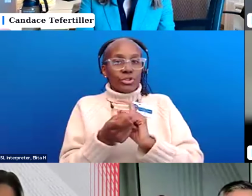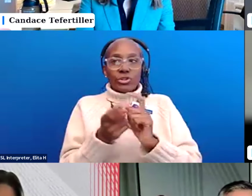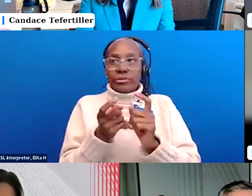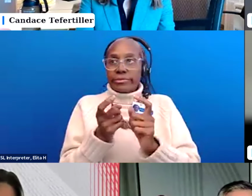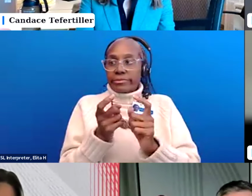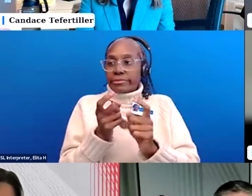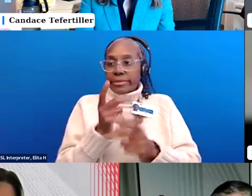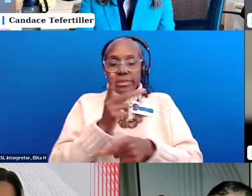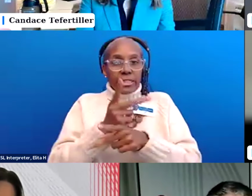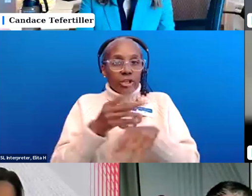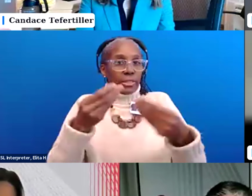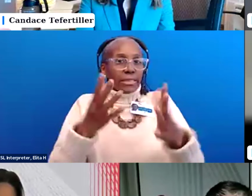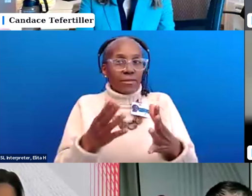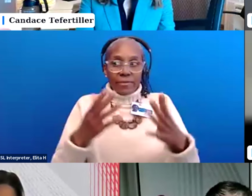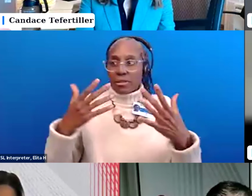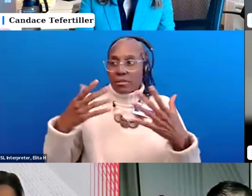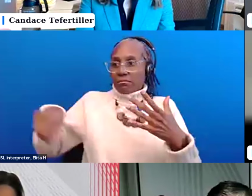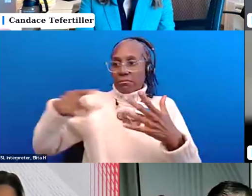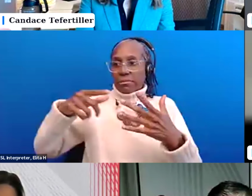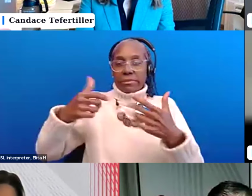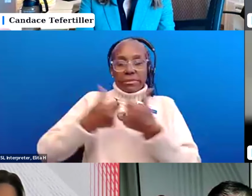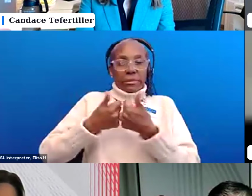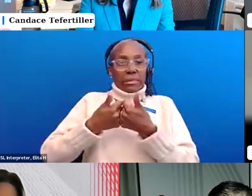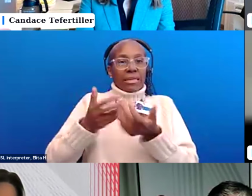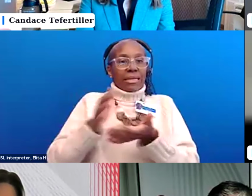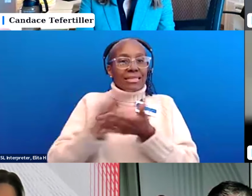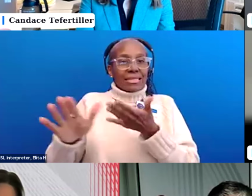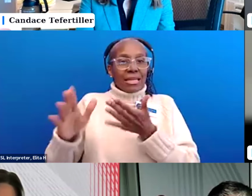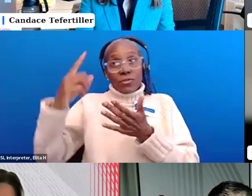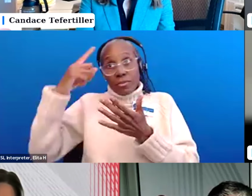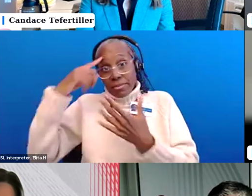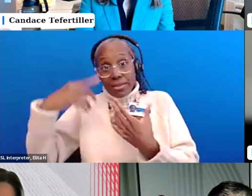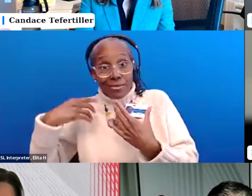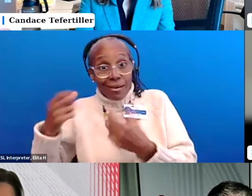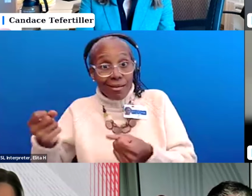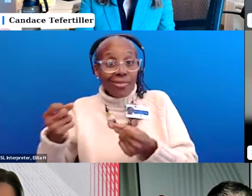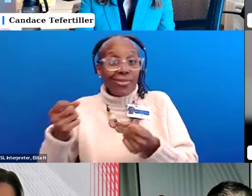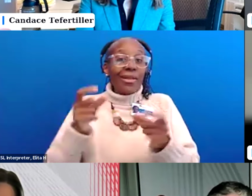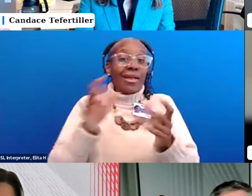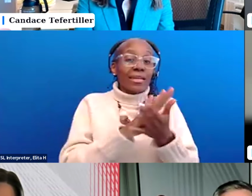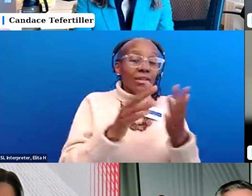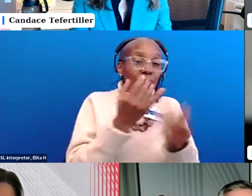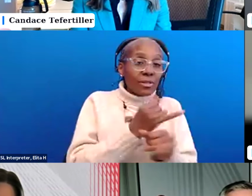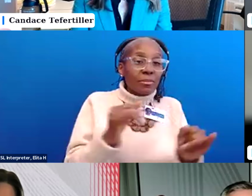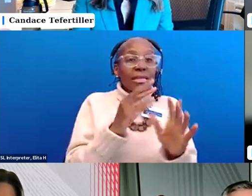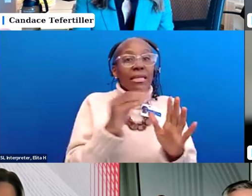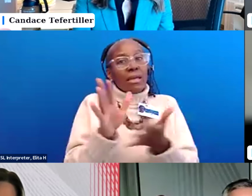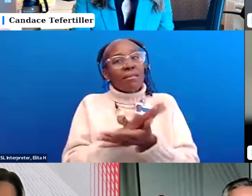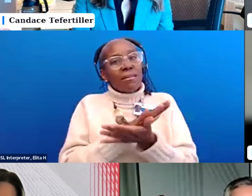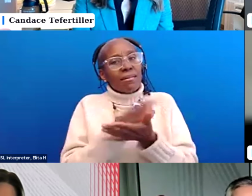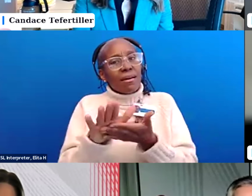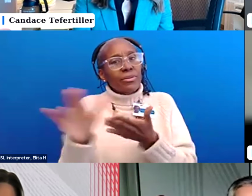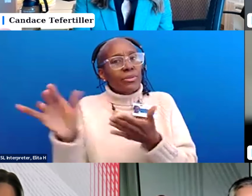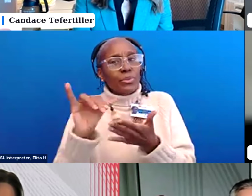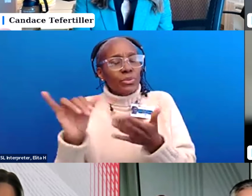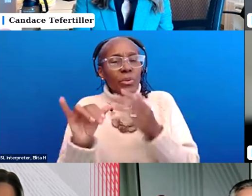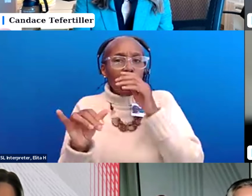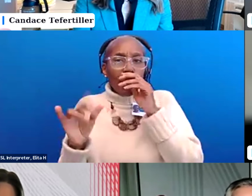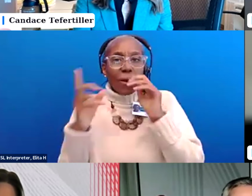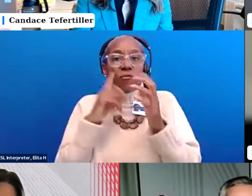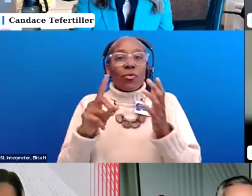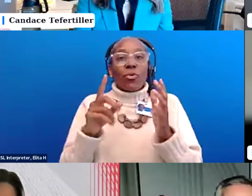game, which is nice for your independence, nice for your mental health sometimes, and it's also really nice on